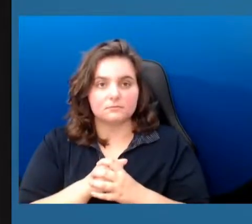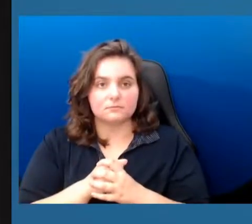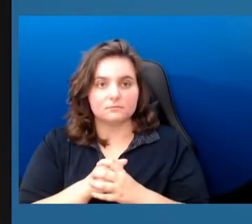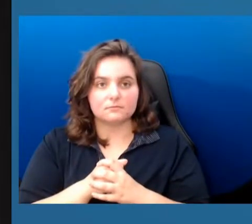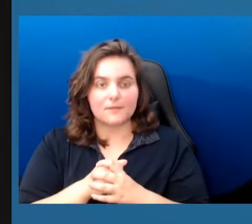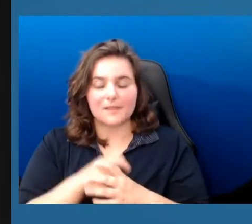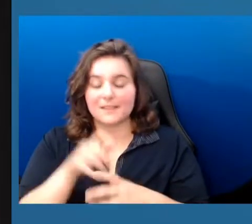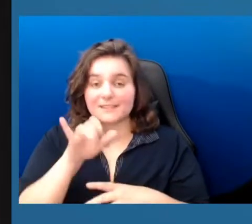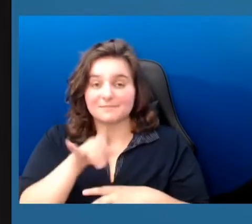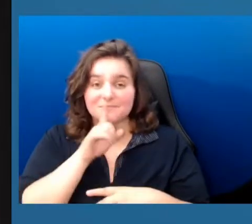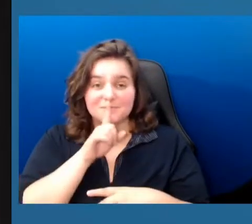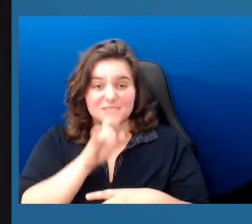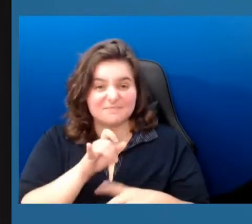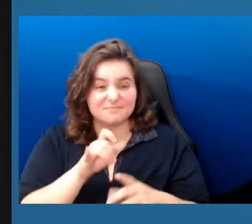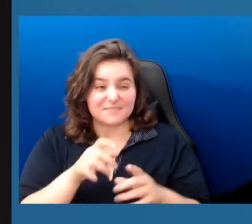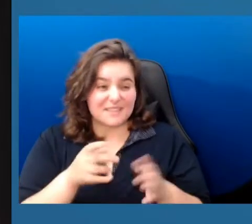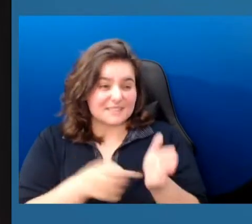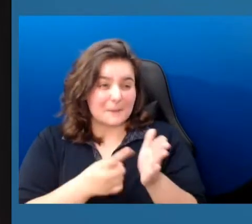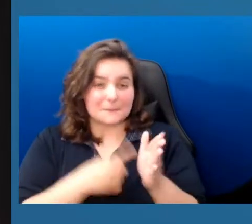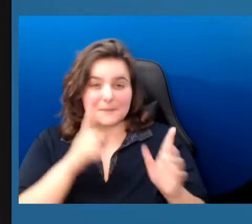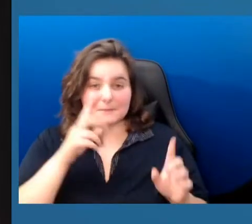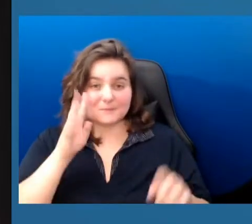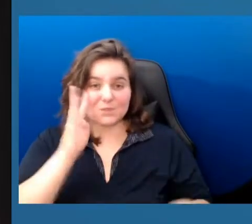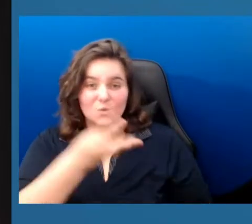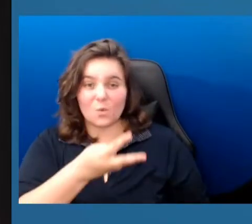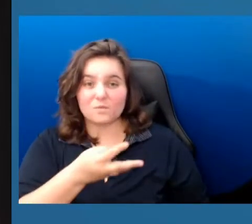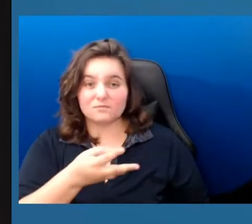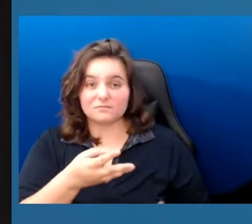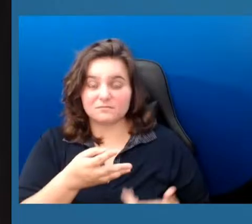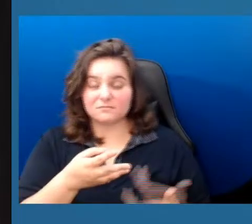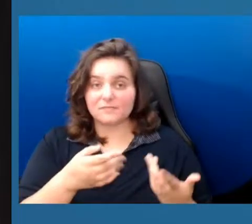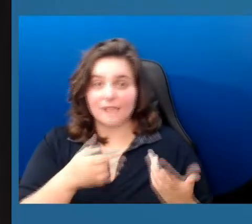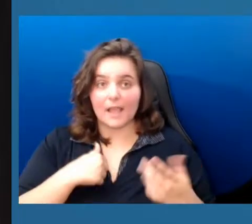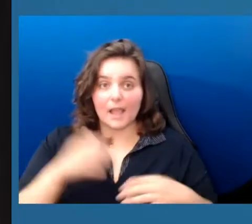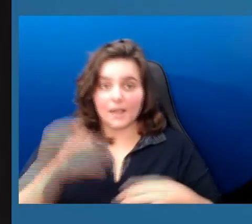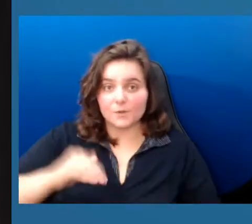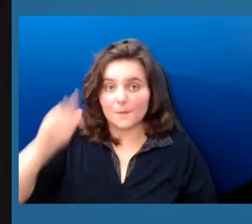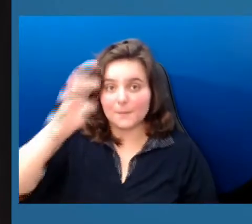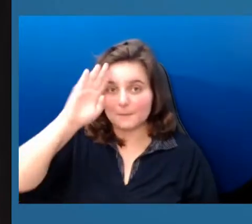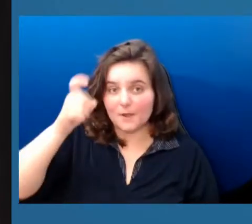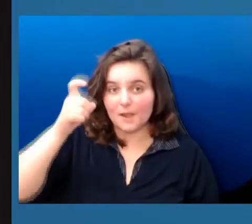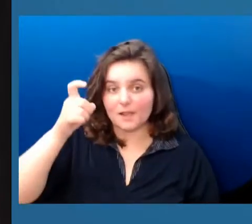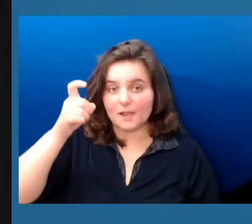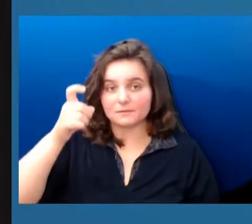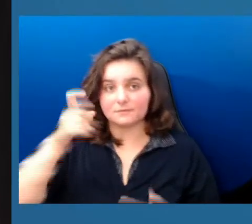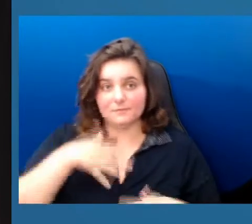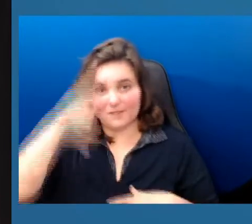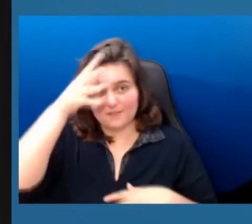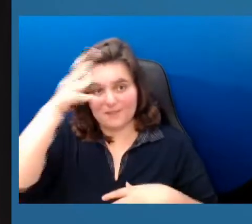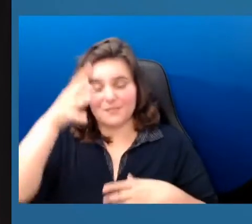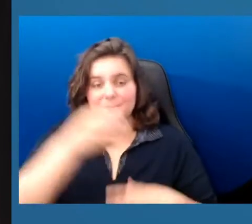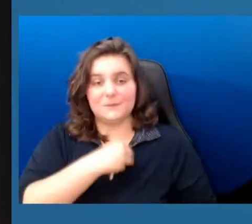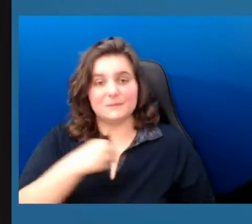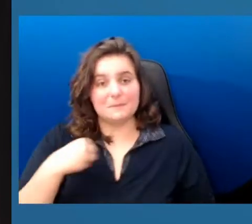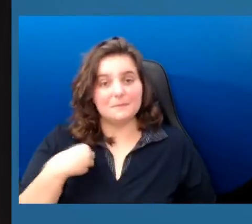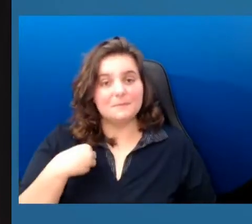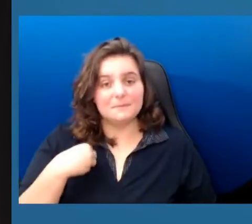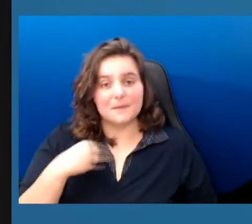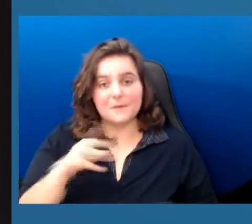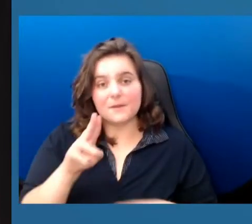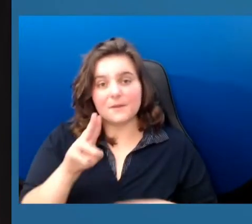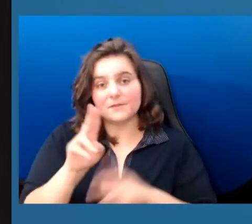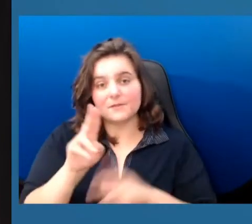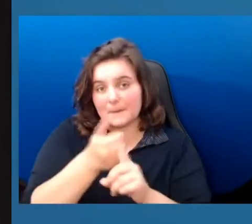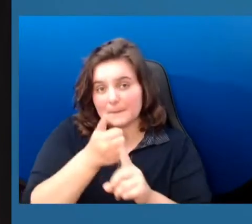lot. I grew up in the Bronx. My father was a member of Local 3 of the IBEW. He was a rank and file member. And I remember as a